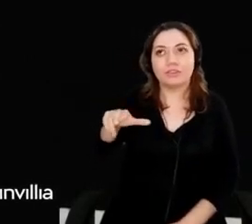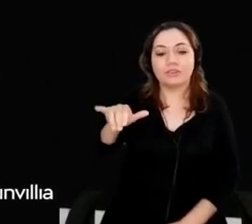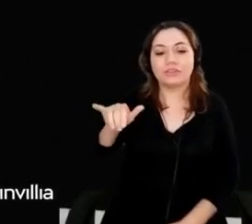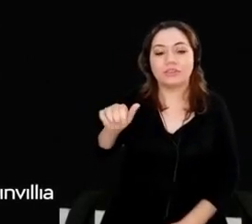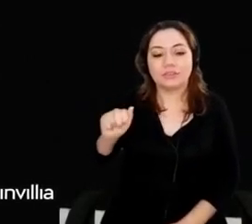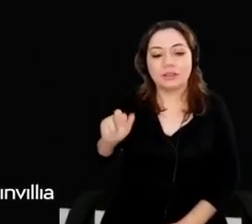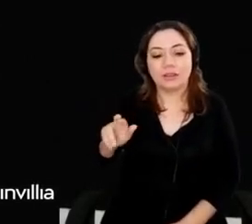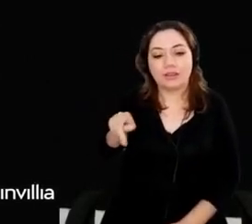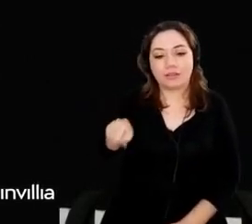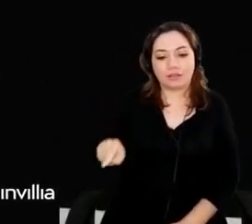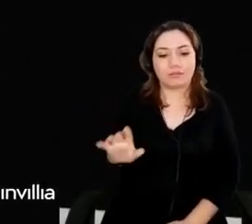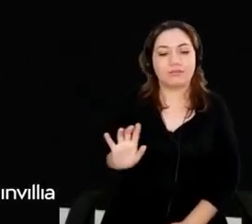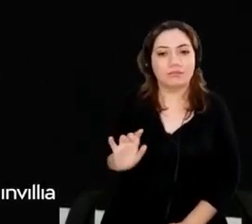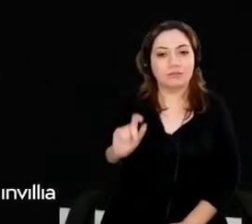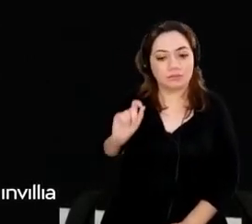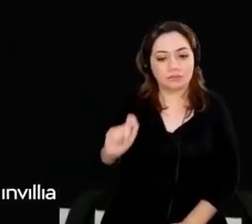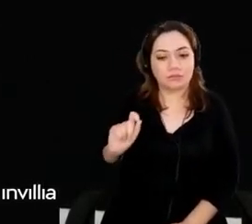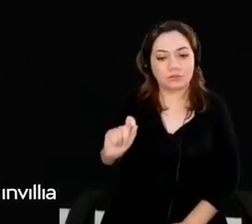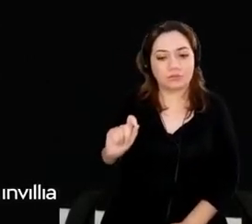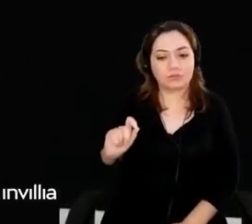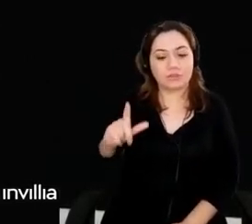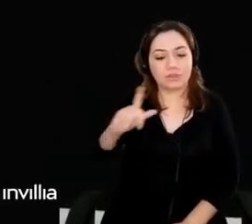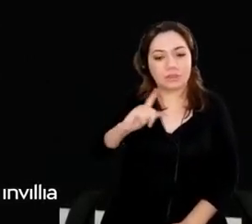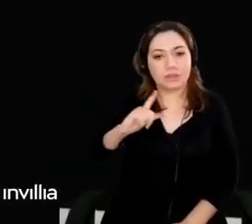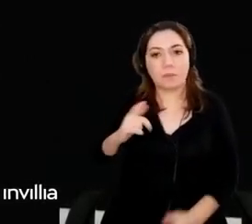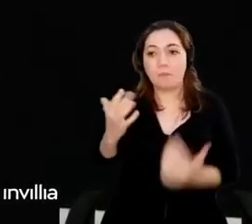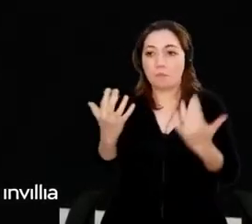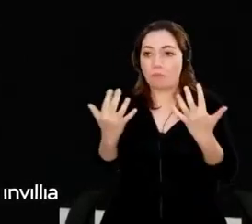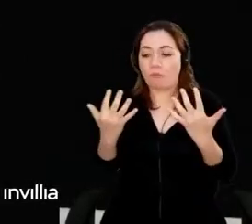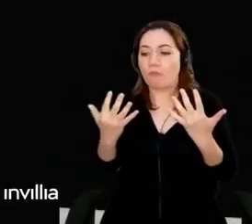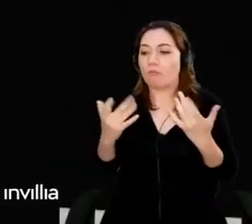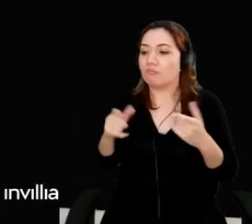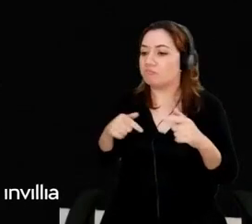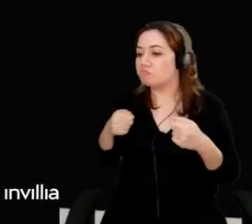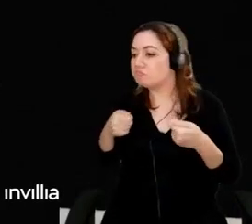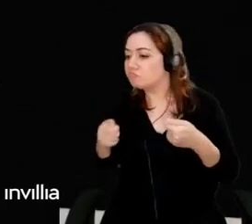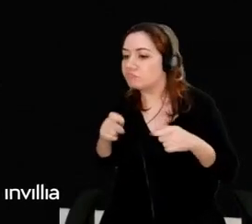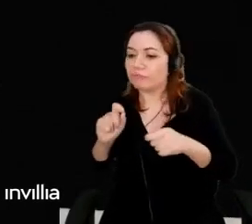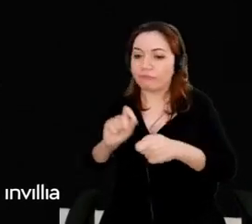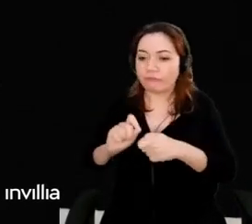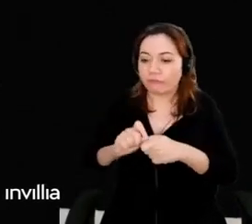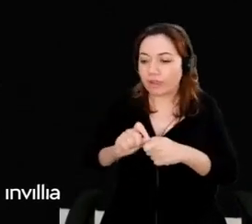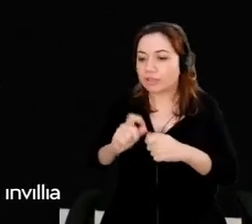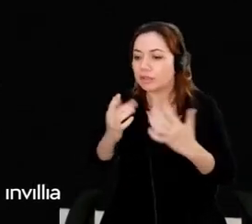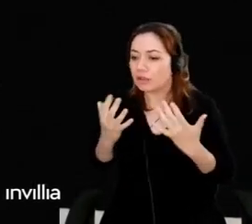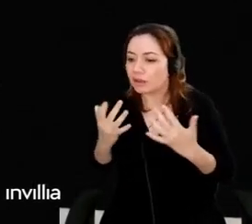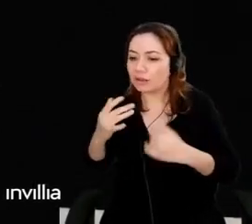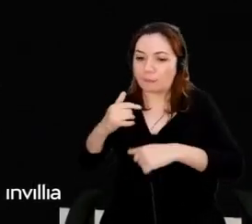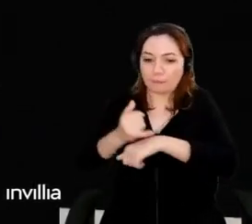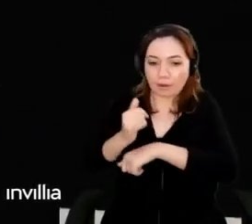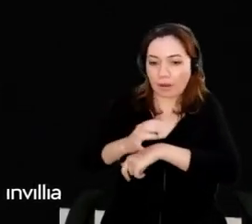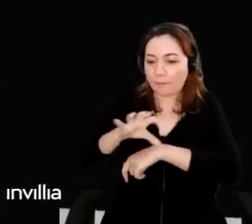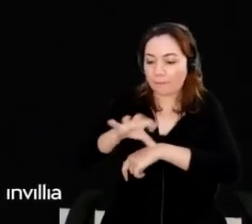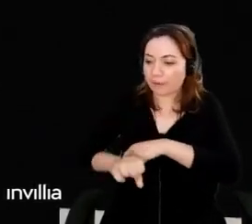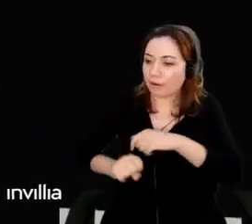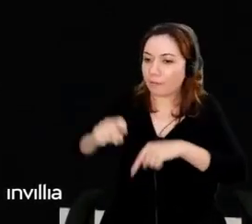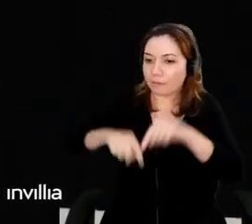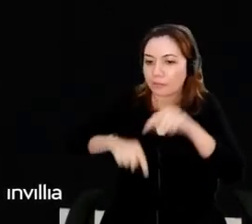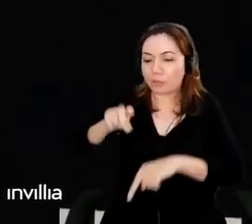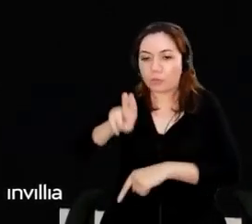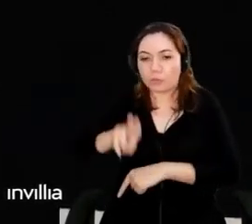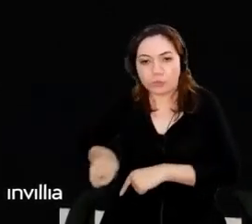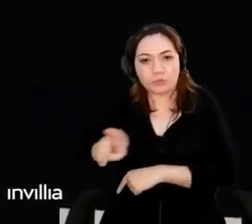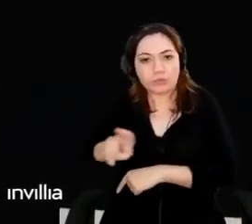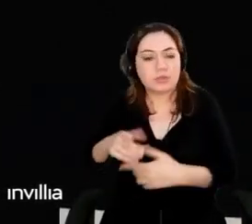We have hands. We can move around. We can do things. We can use tools. AI agents is how